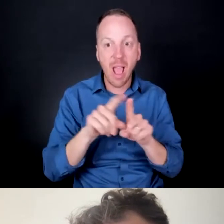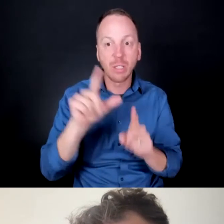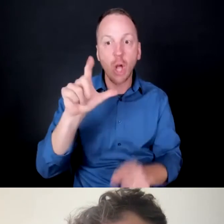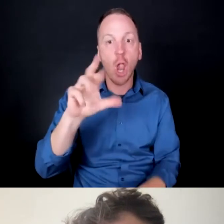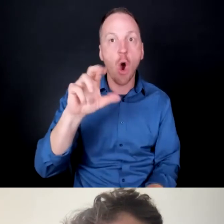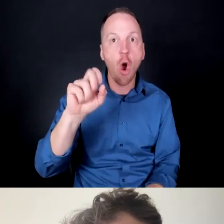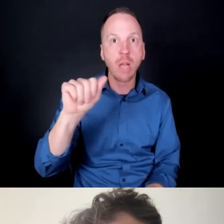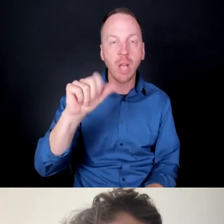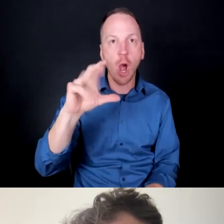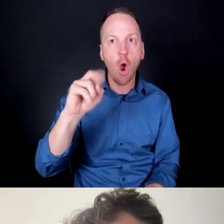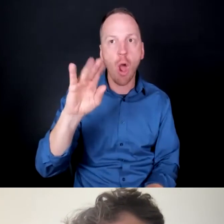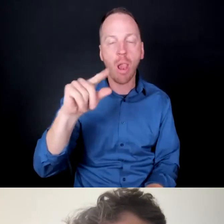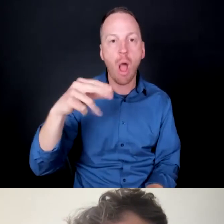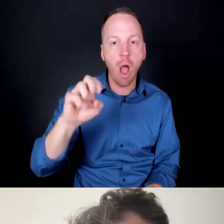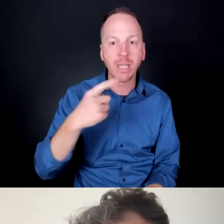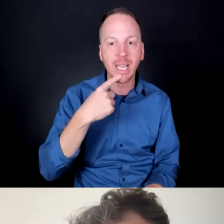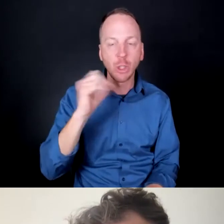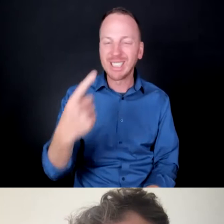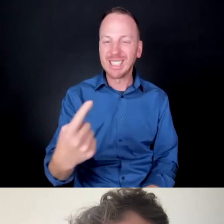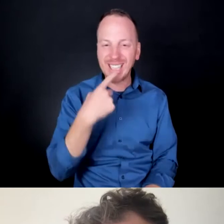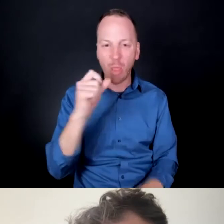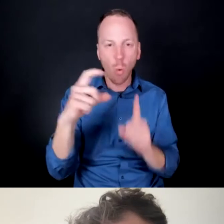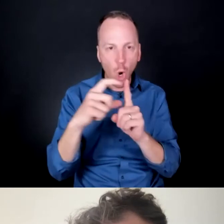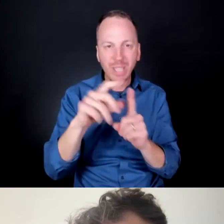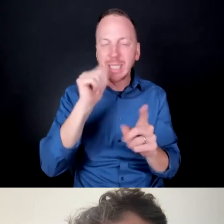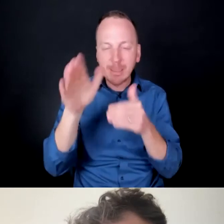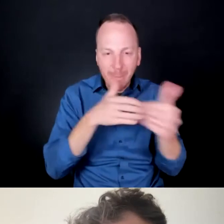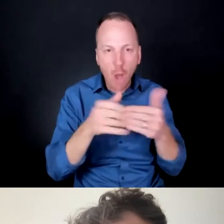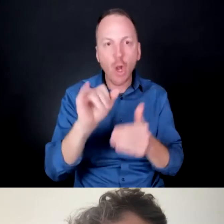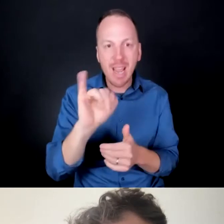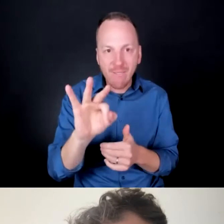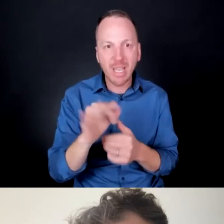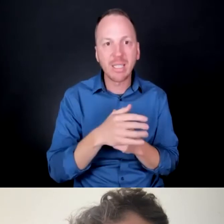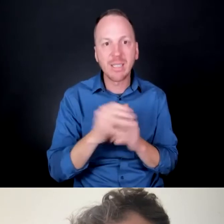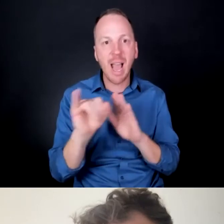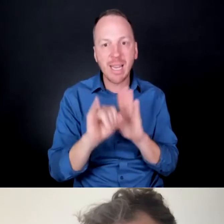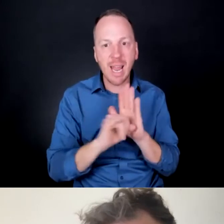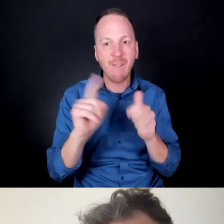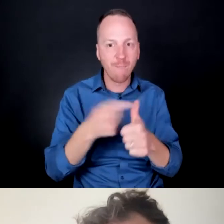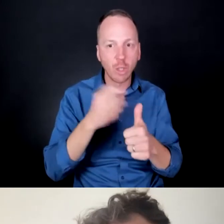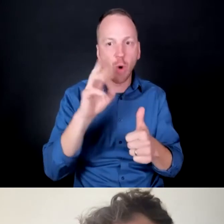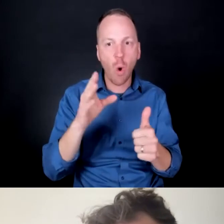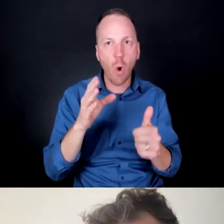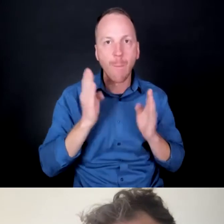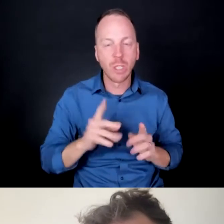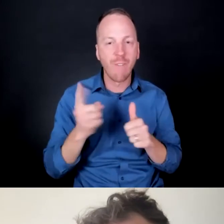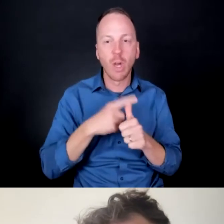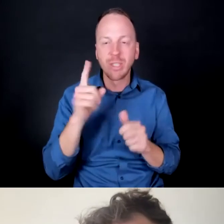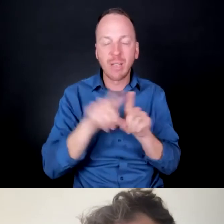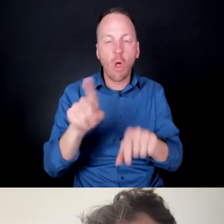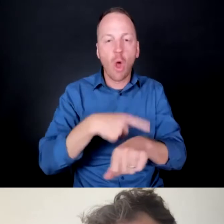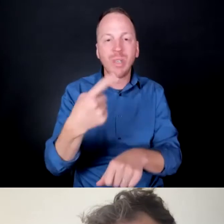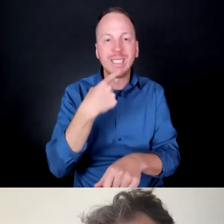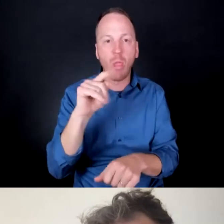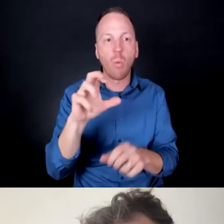Long says, like, just say the word. Like, it doesn't matter if it is identity first or person first, just as long as you say